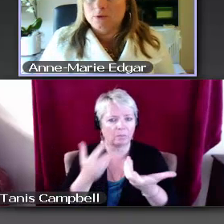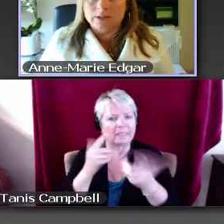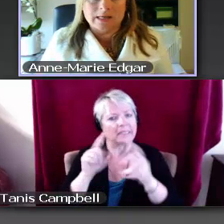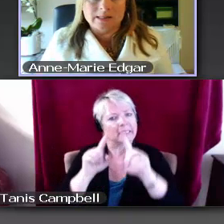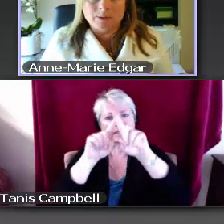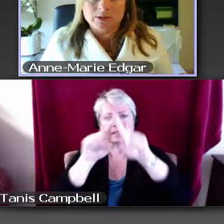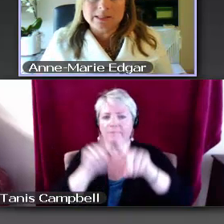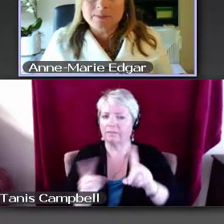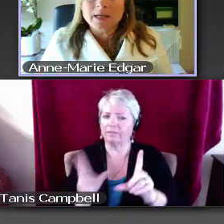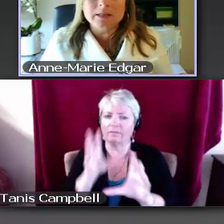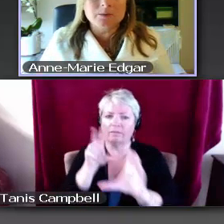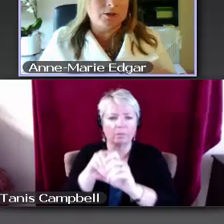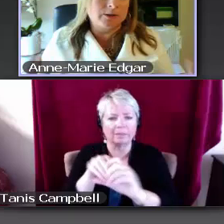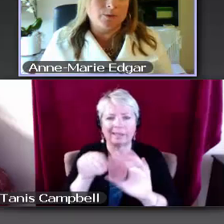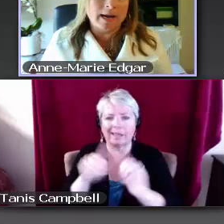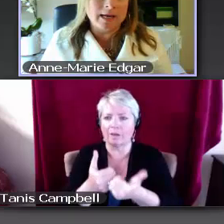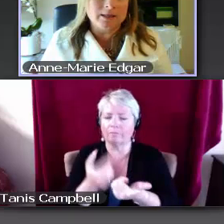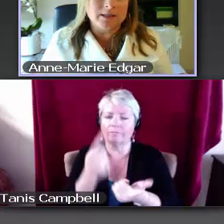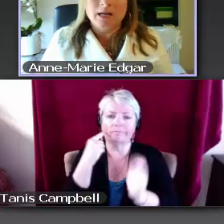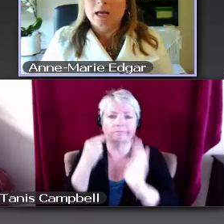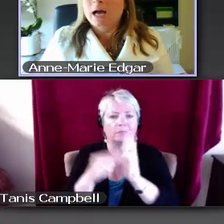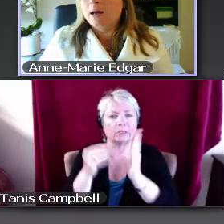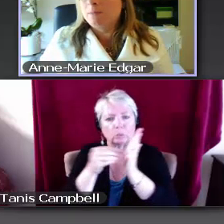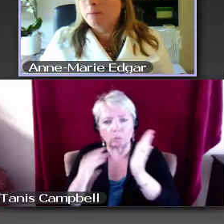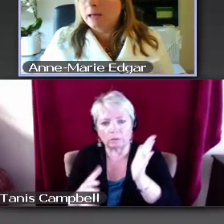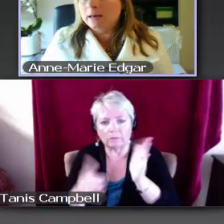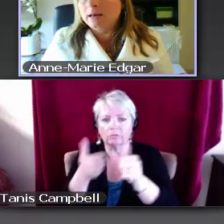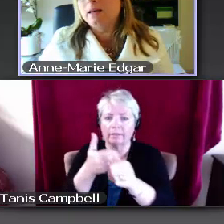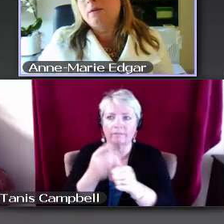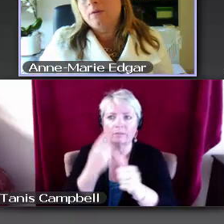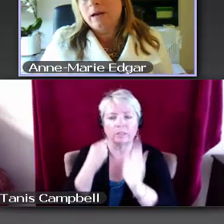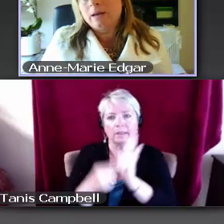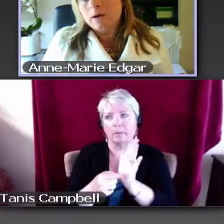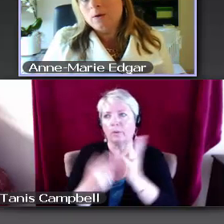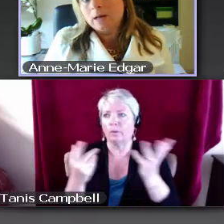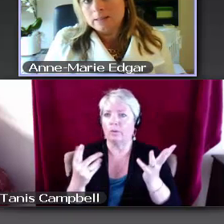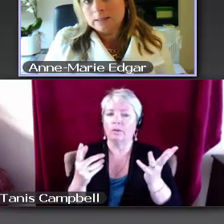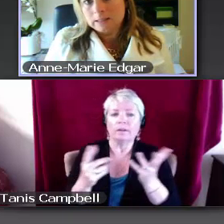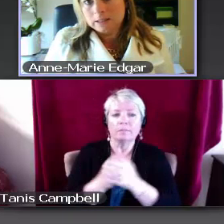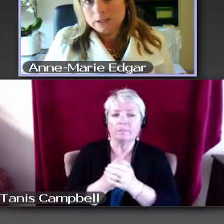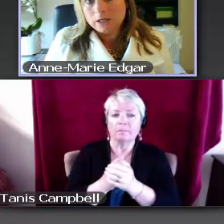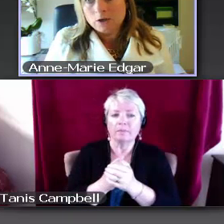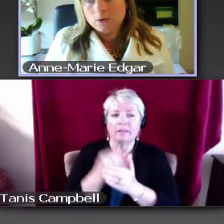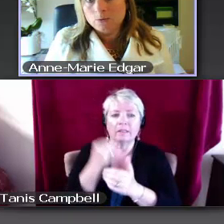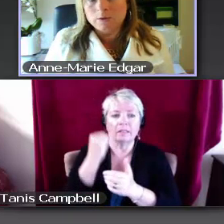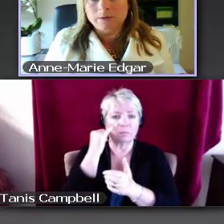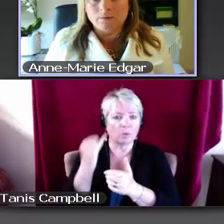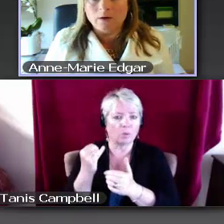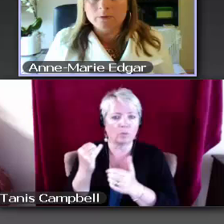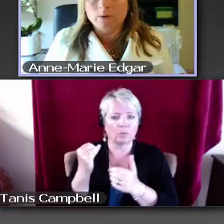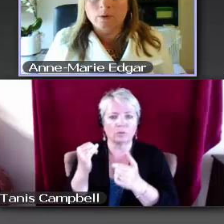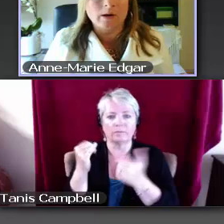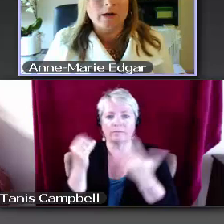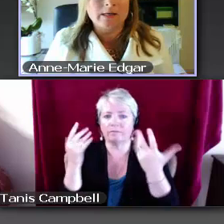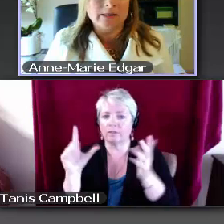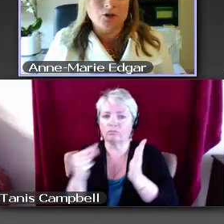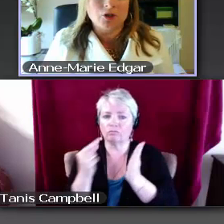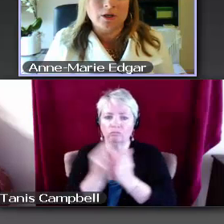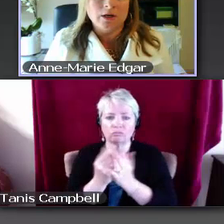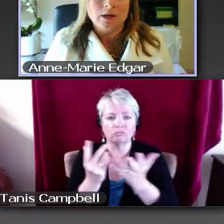beginning from just as a participant, which is great, but for anyone who likes to continue to be involved with